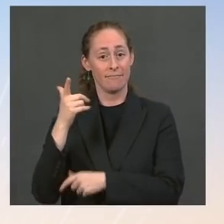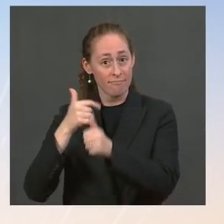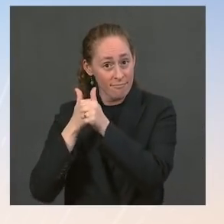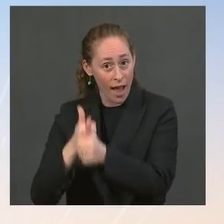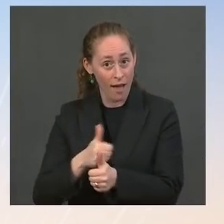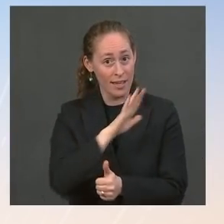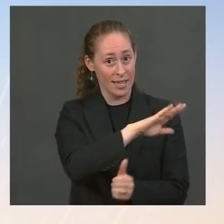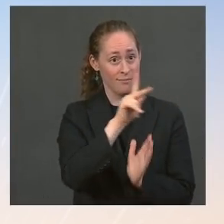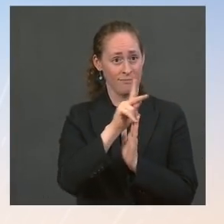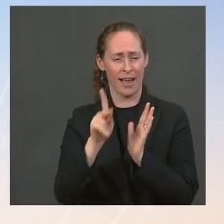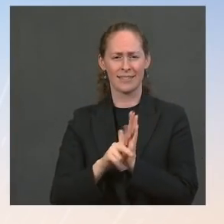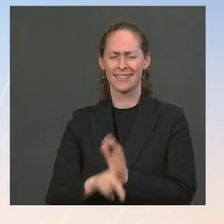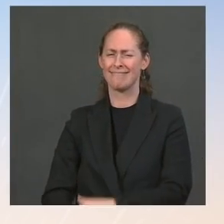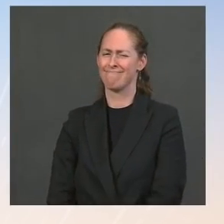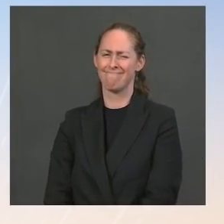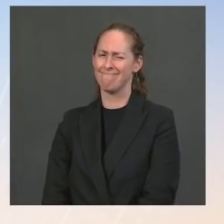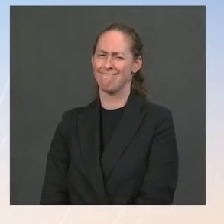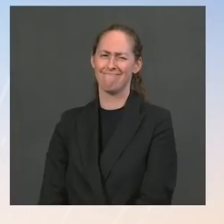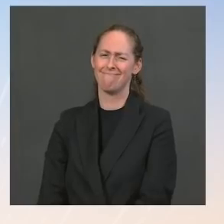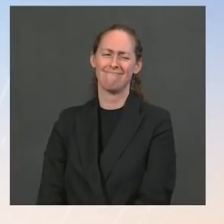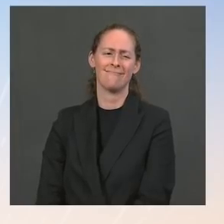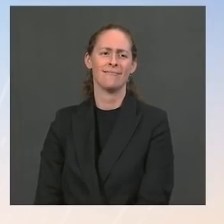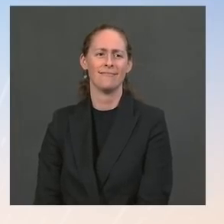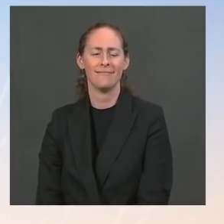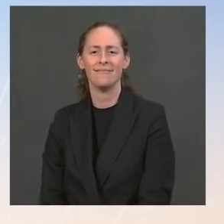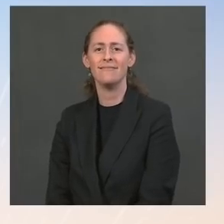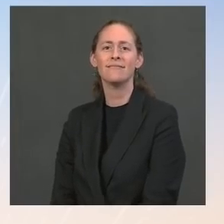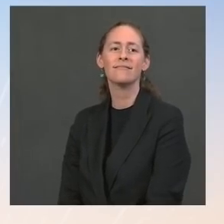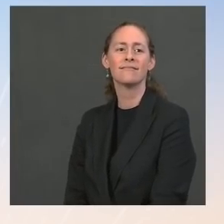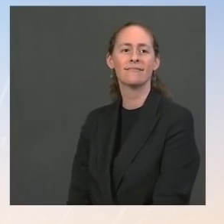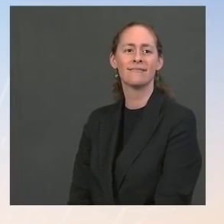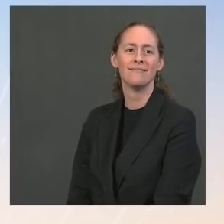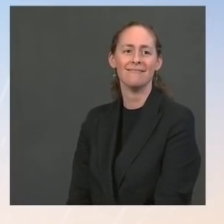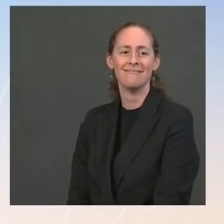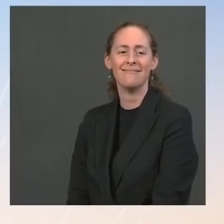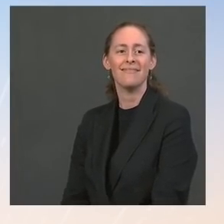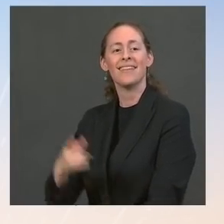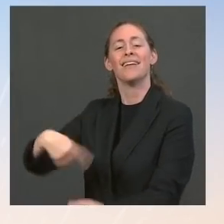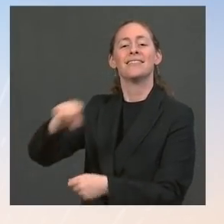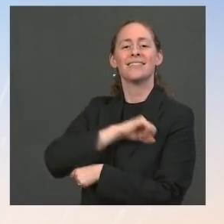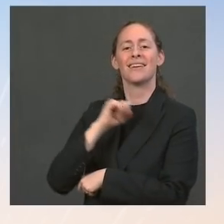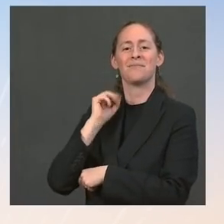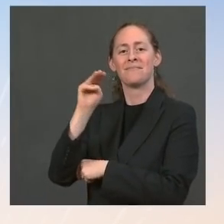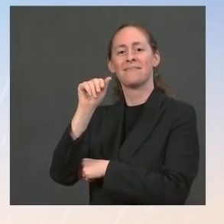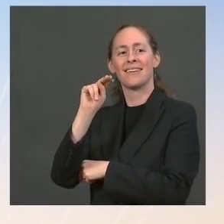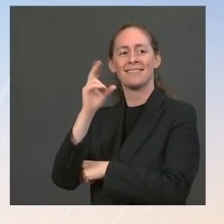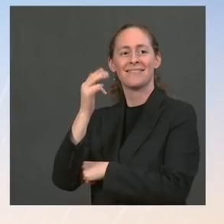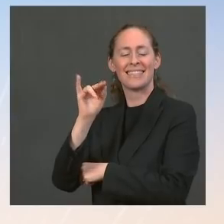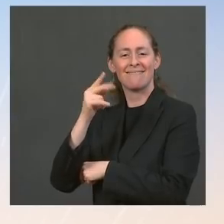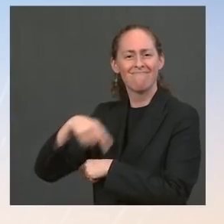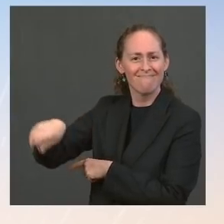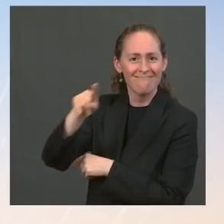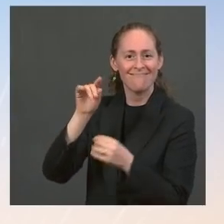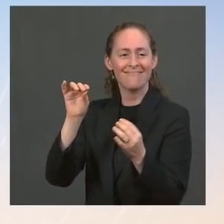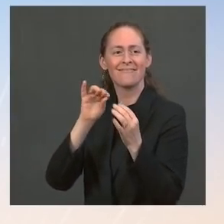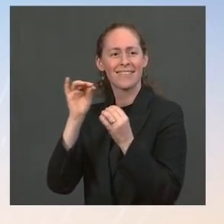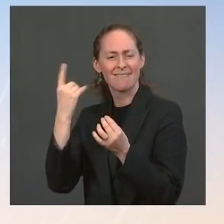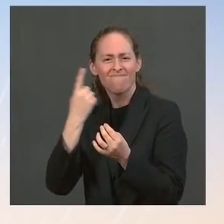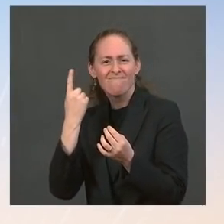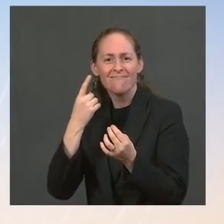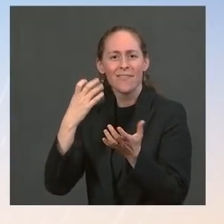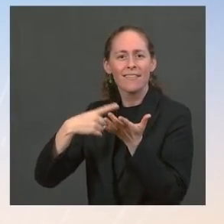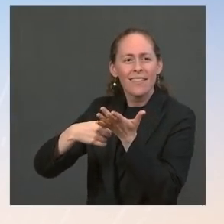of his own. Go ahead. Senator Manchin has also said that he wants to means test as much as possible of this reconciliation